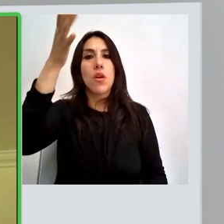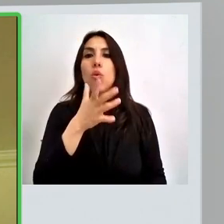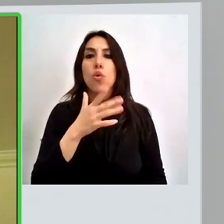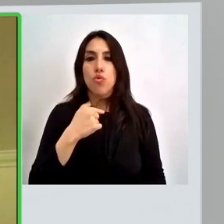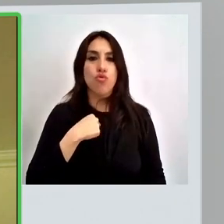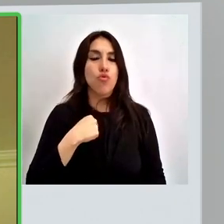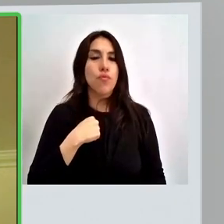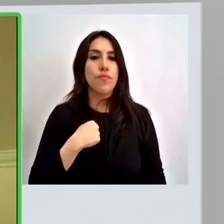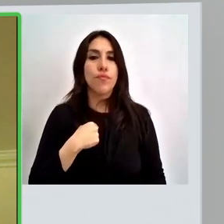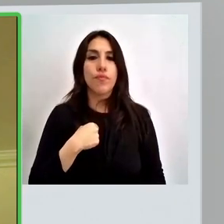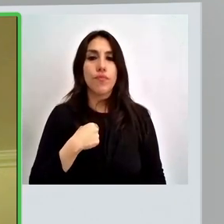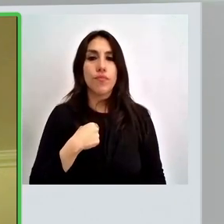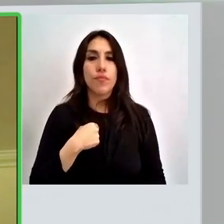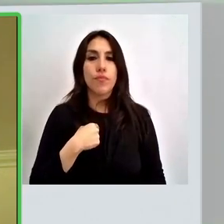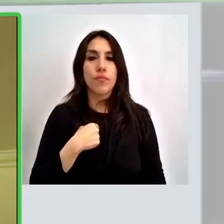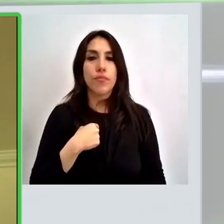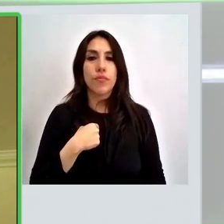1990.